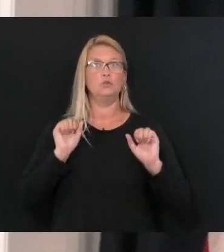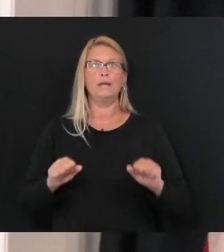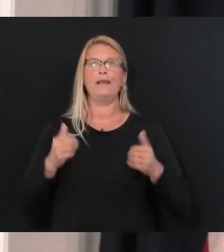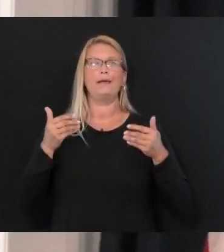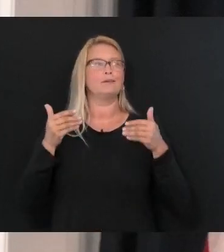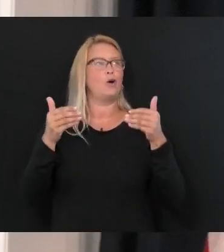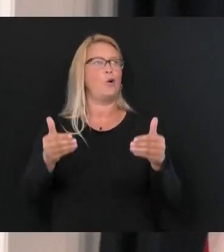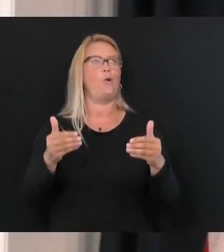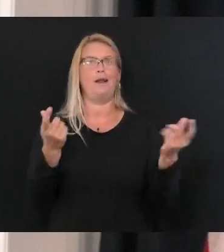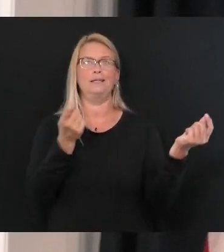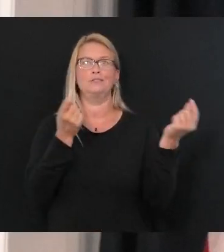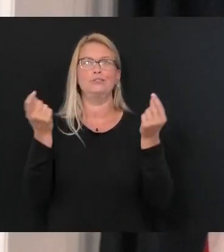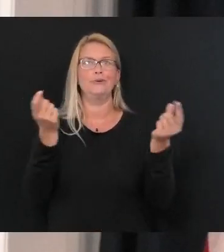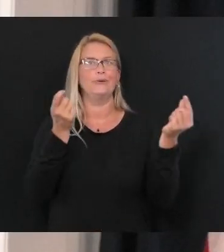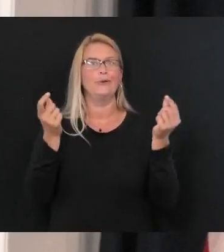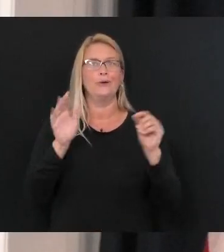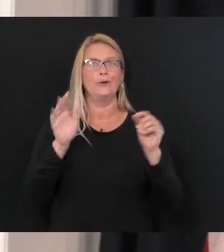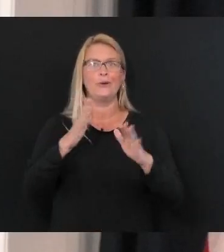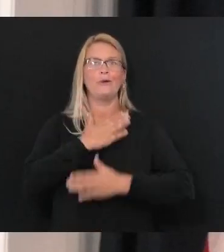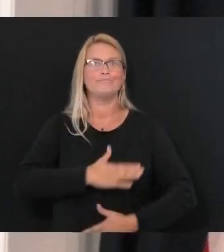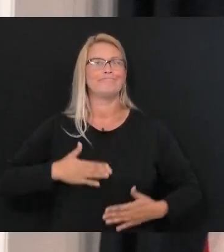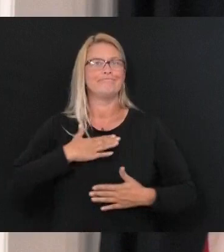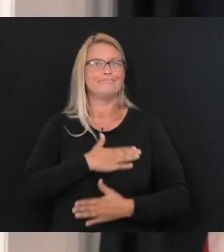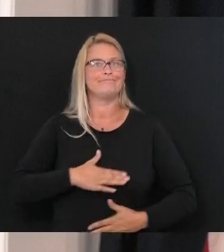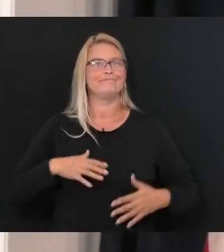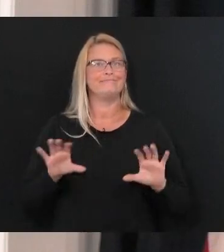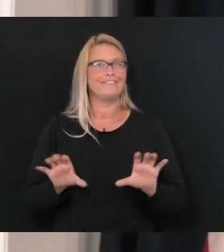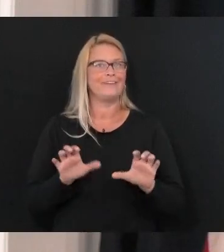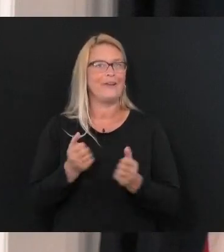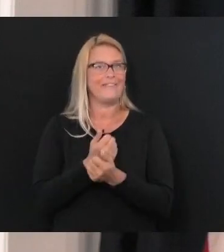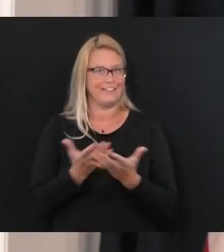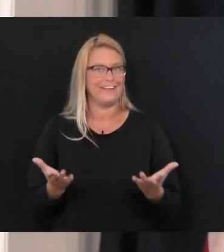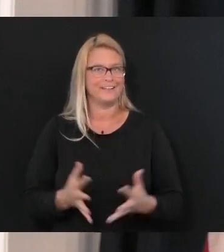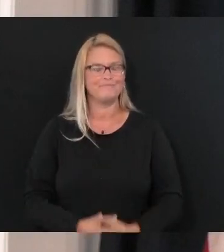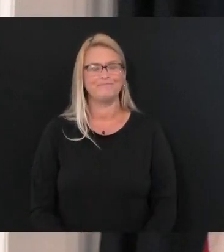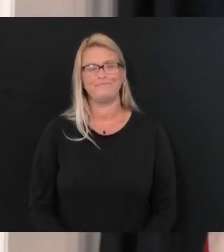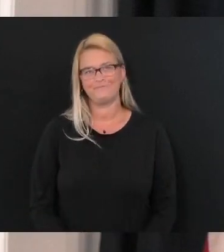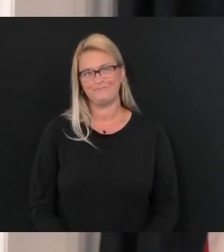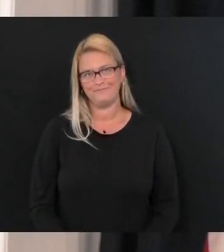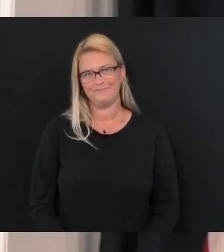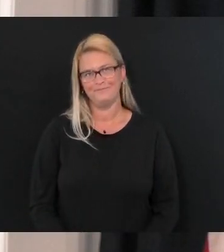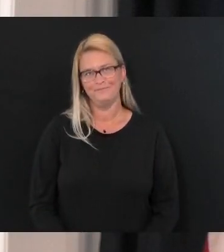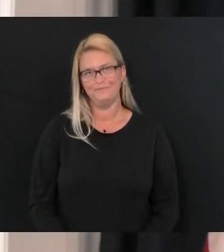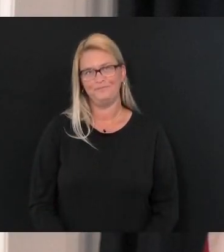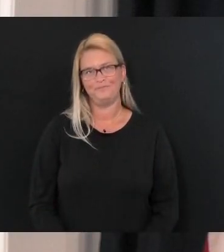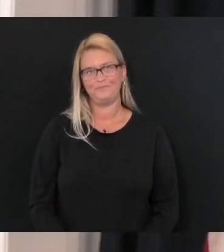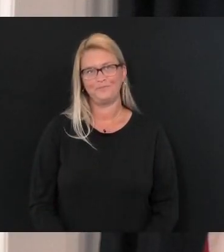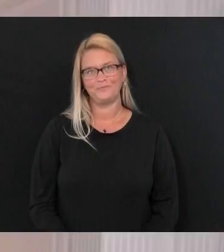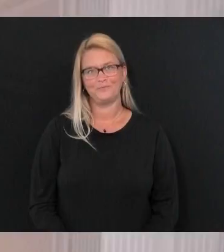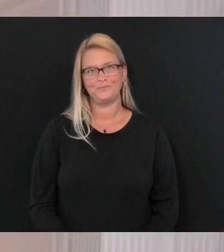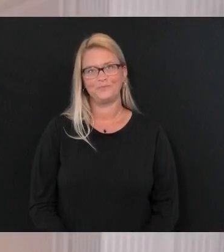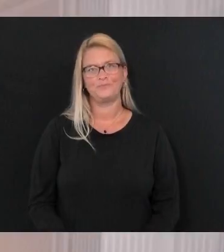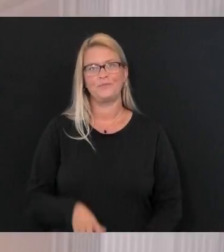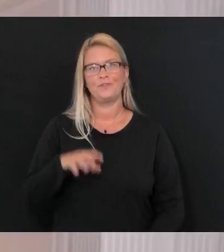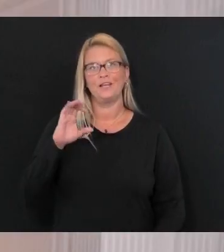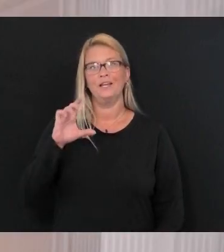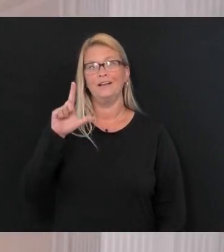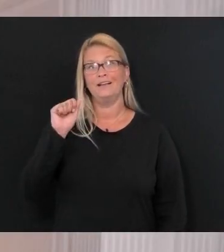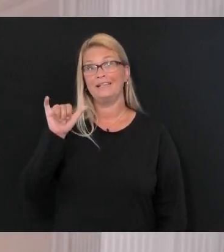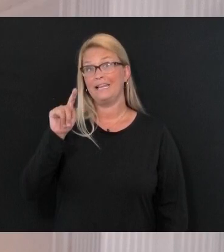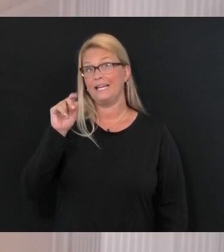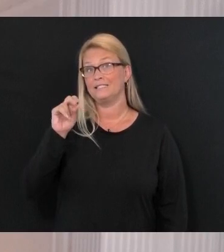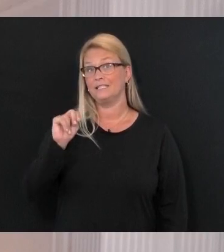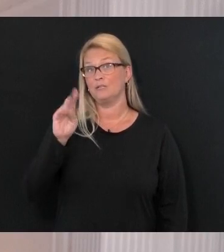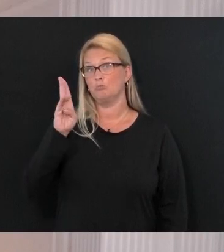the things that we are very much committed to doing together. So thank you. Thank you, Dr. Marsh. Next, we'll go to Clayton Birch, our